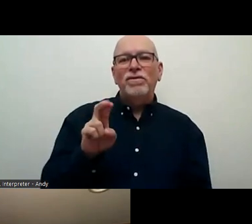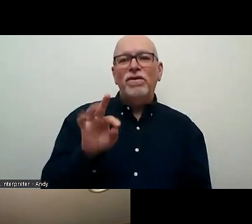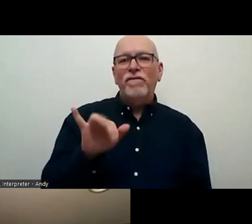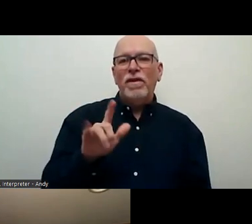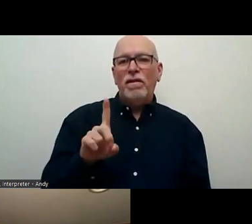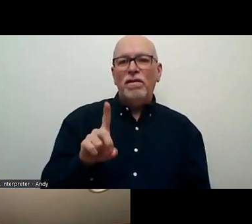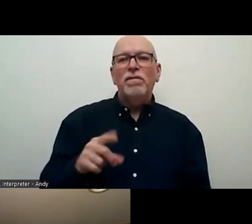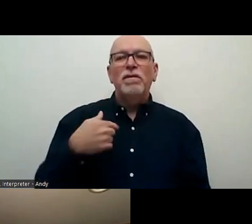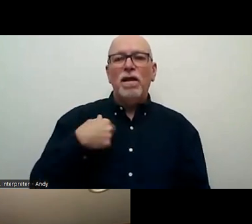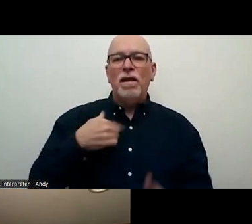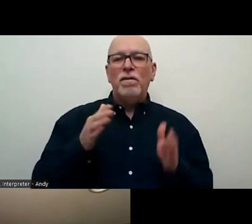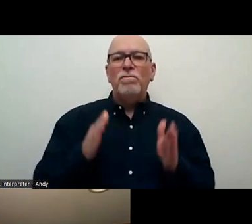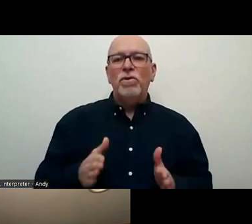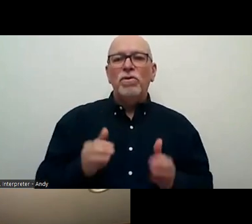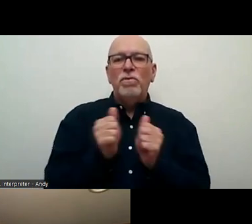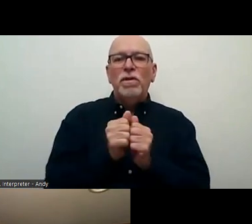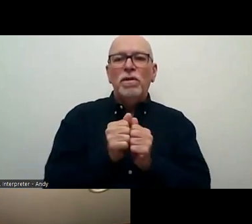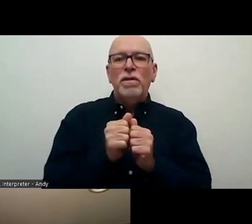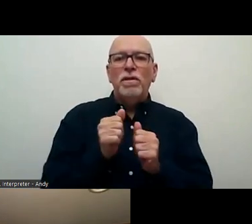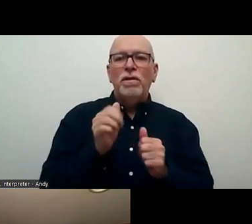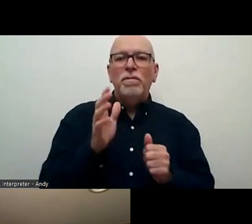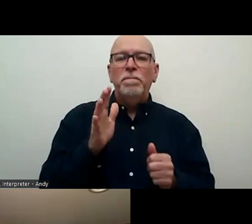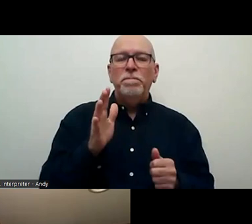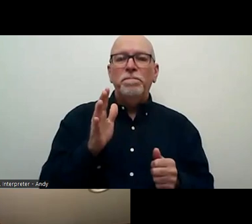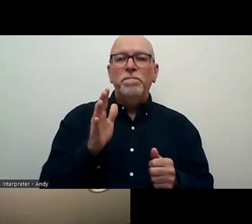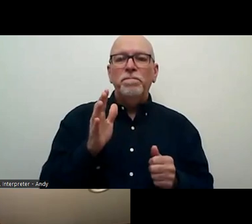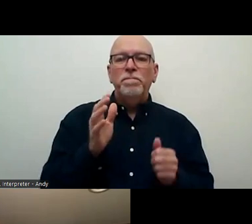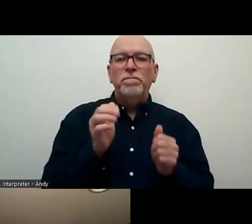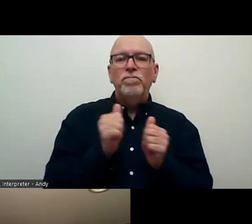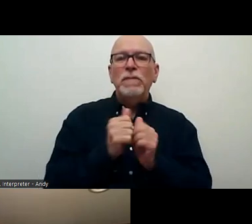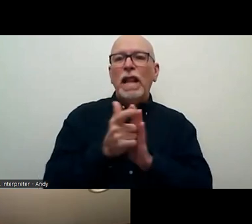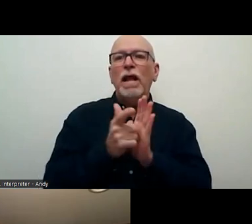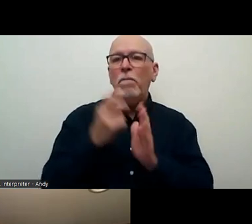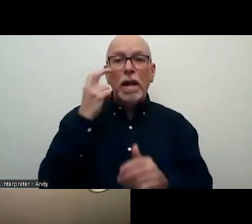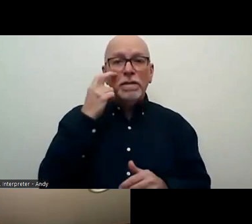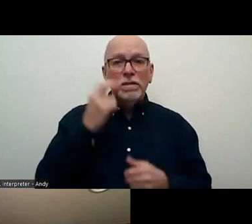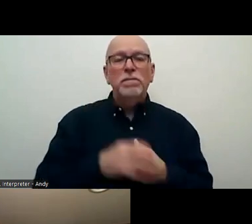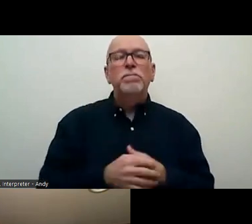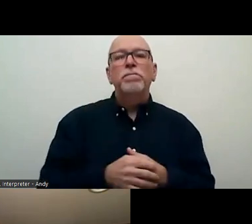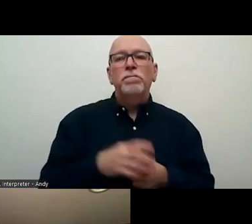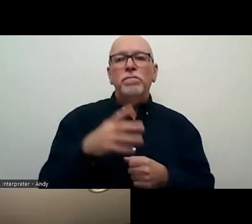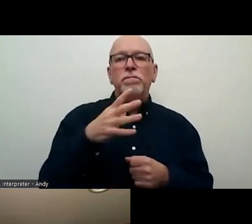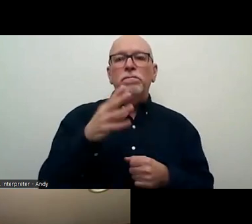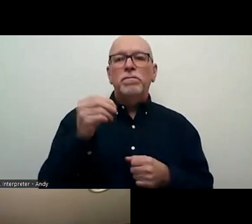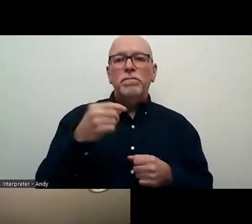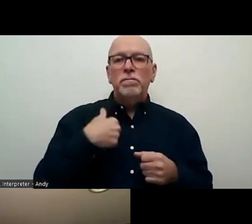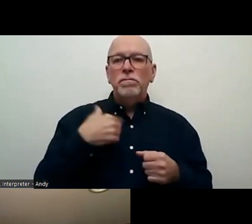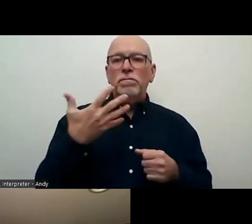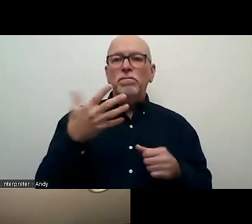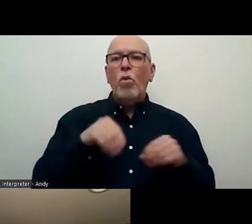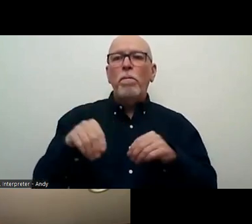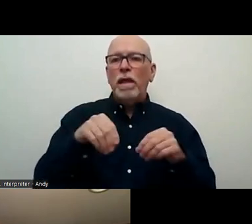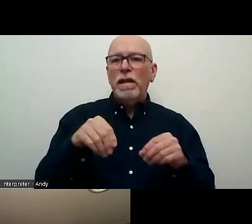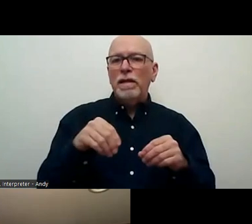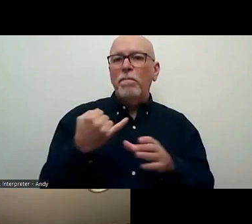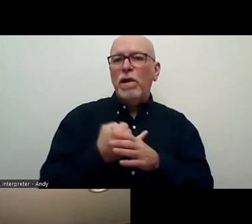am an individual with a um with legal blindness a mobility impairment i'm